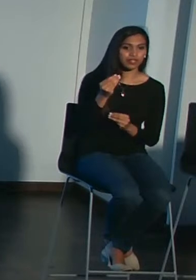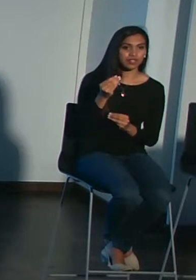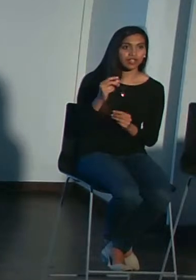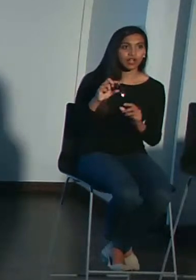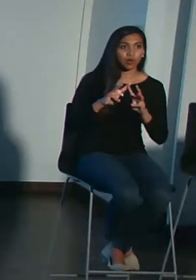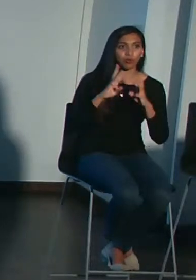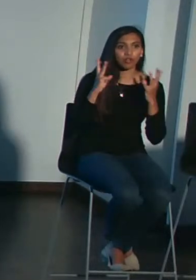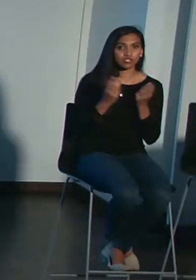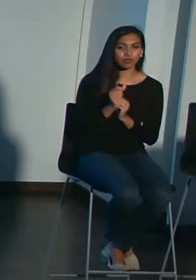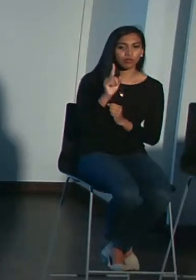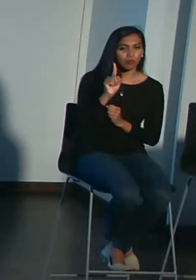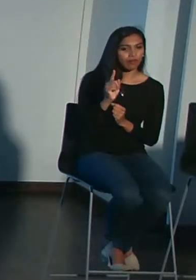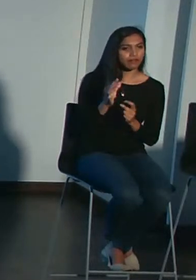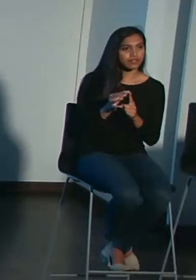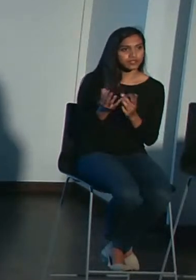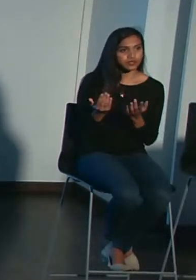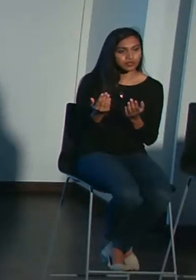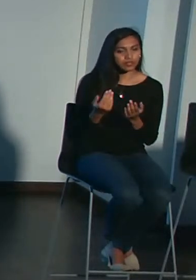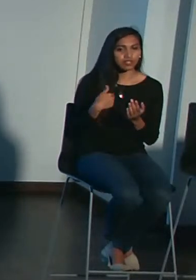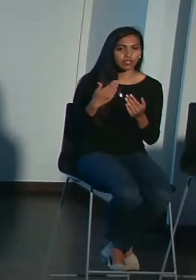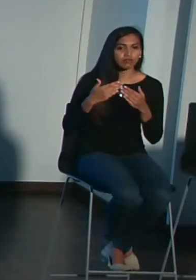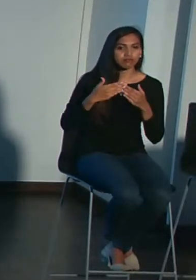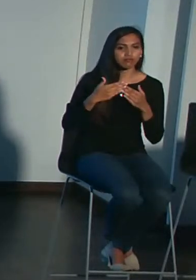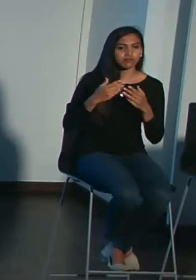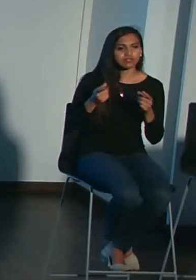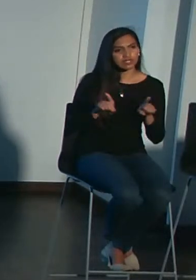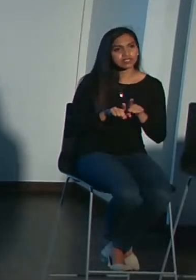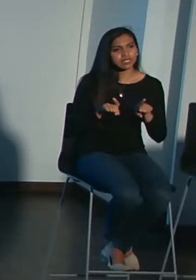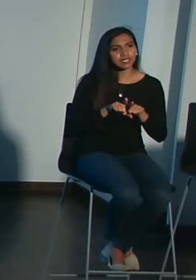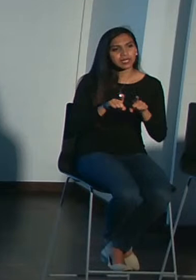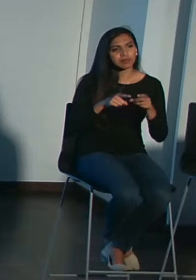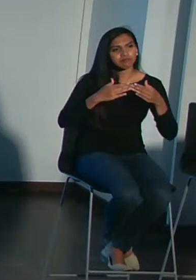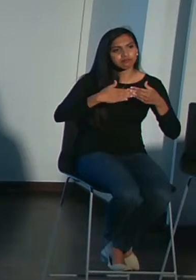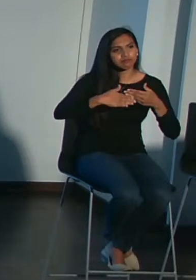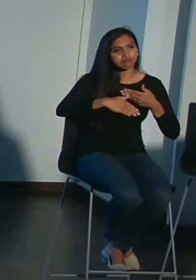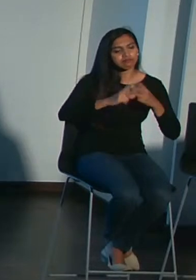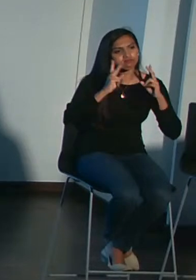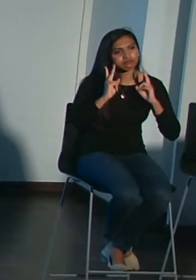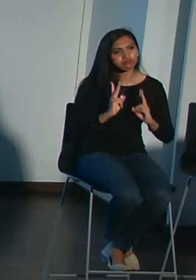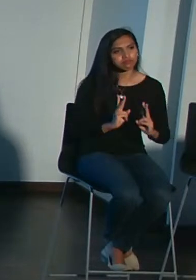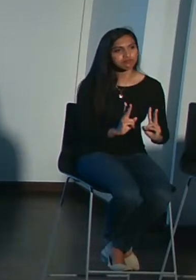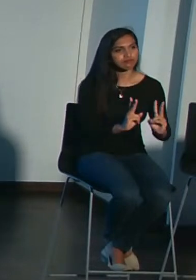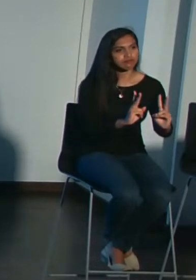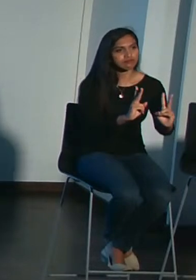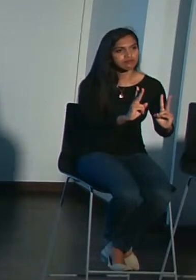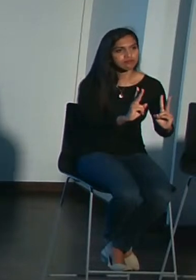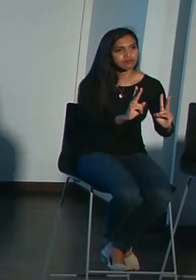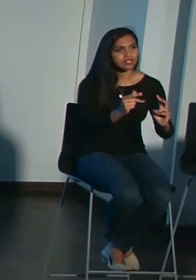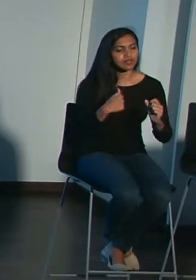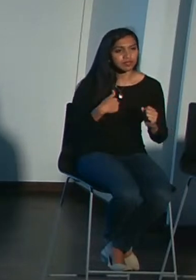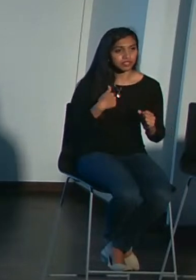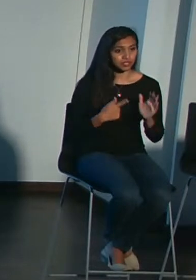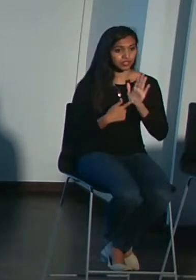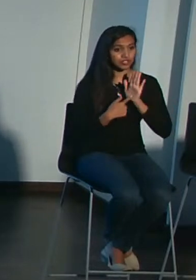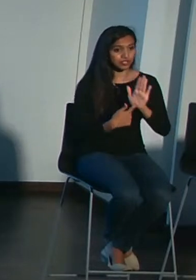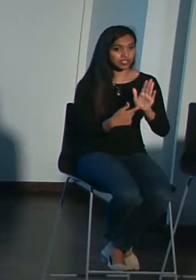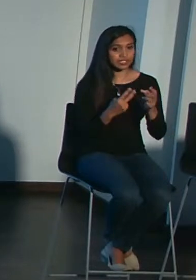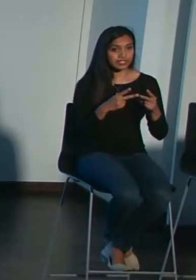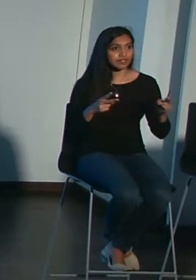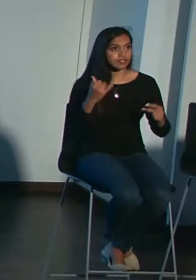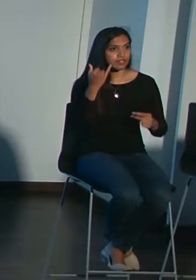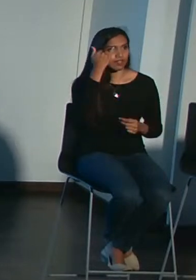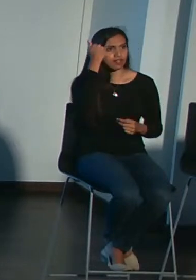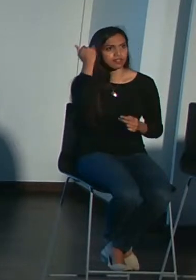workshop, and then you move on because as an institution, you're also asked and supposed to represent as many artists